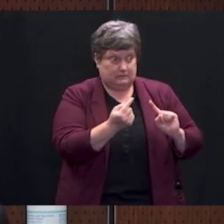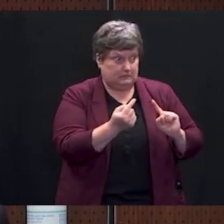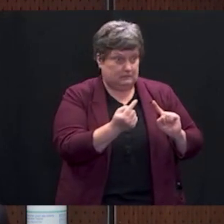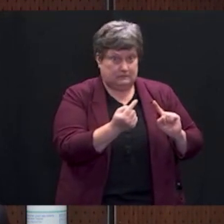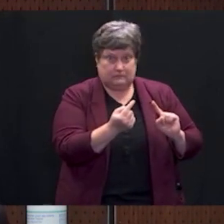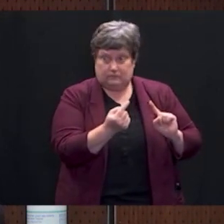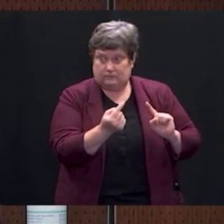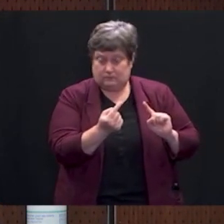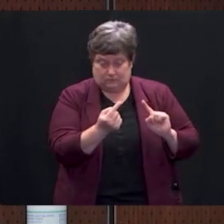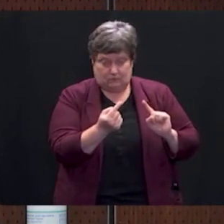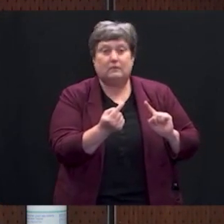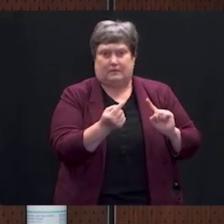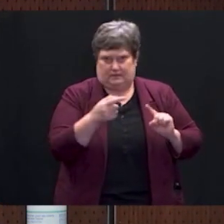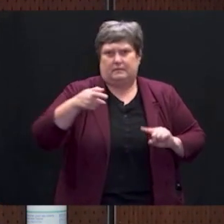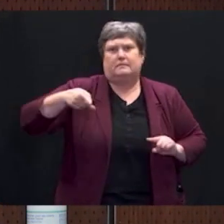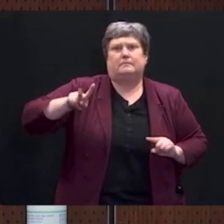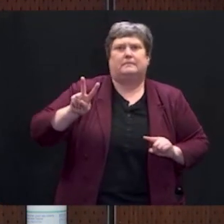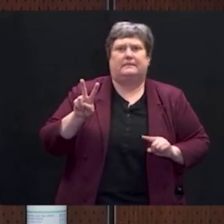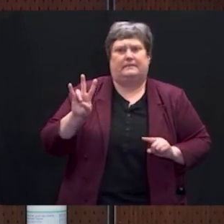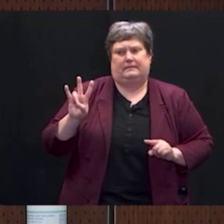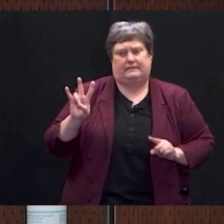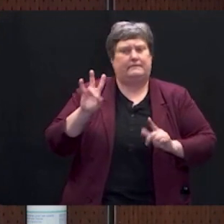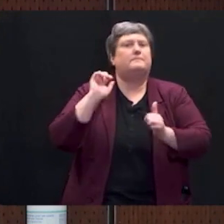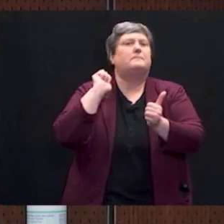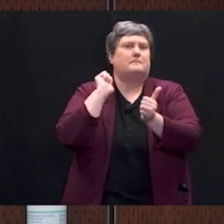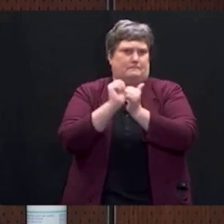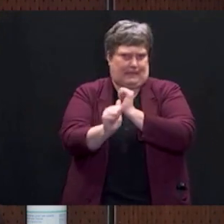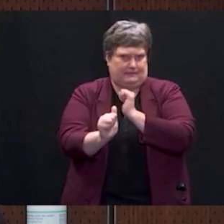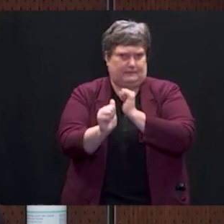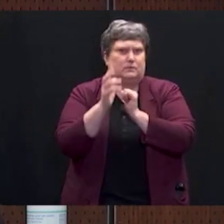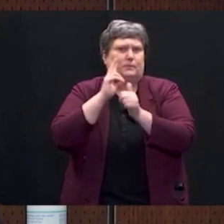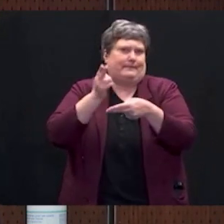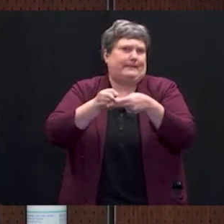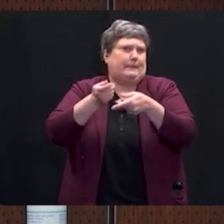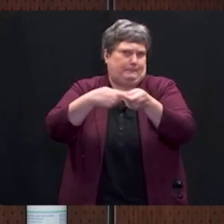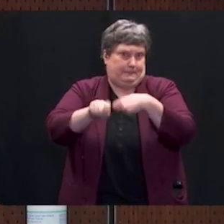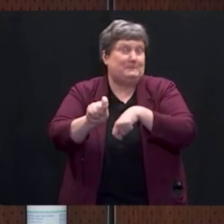dissent, PV7 carried with the minor amendment unanimously.